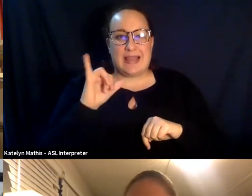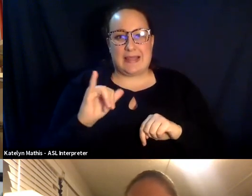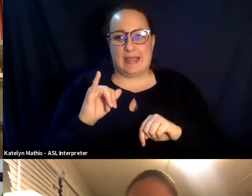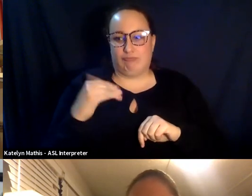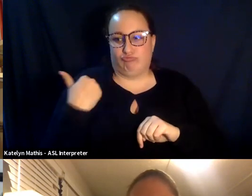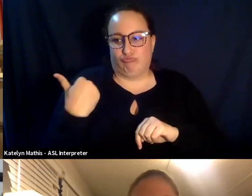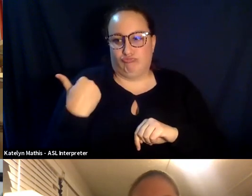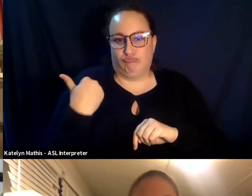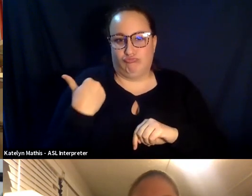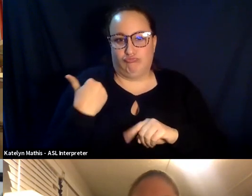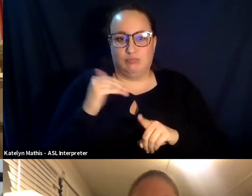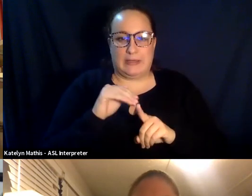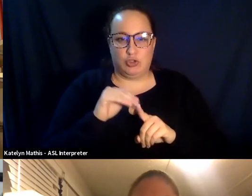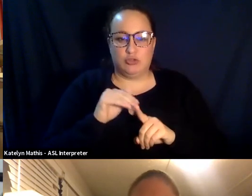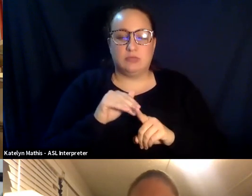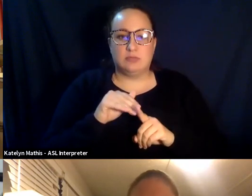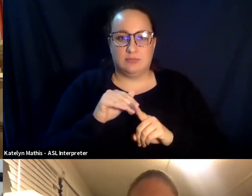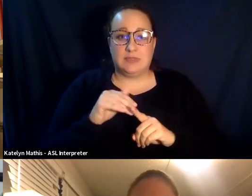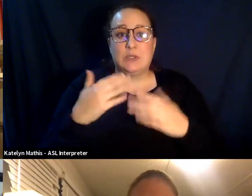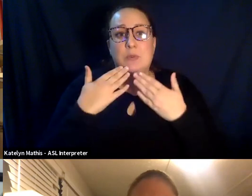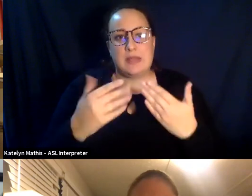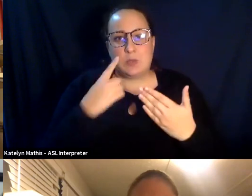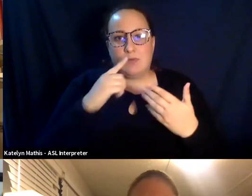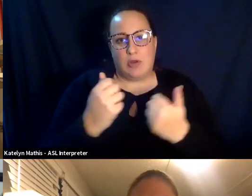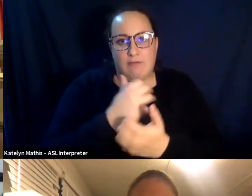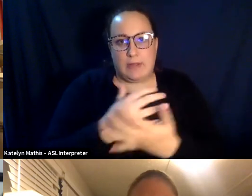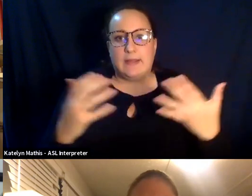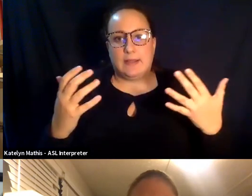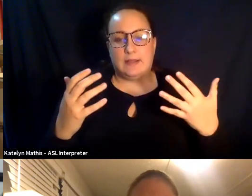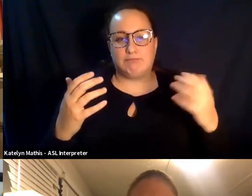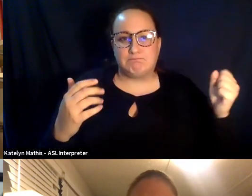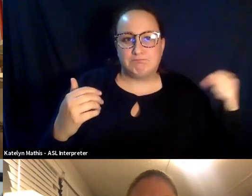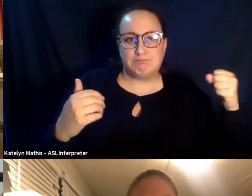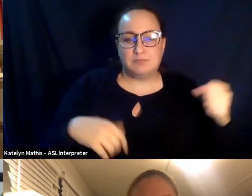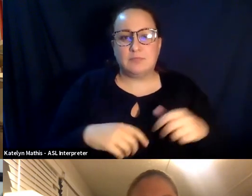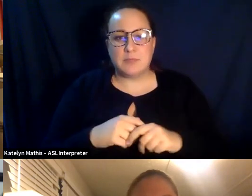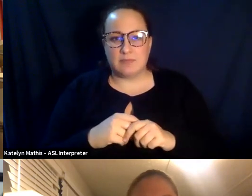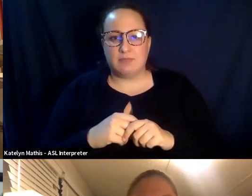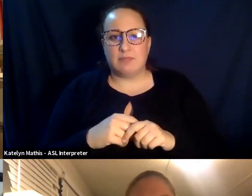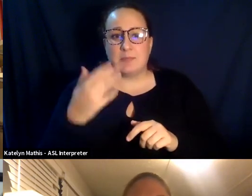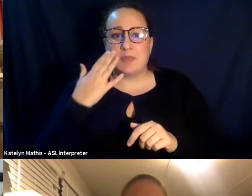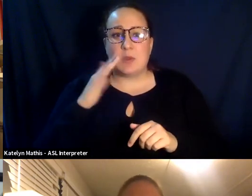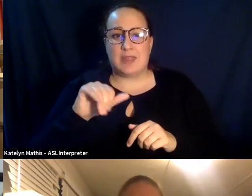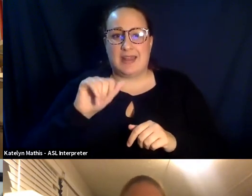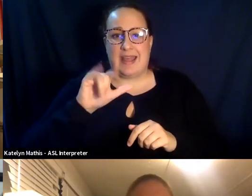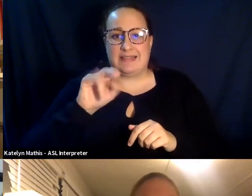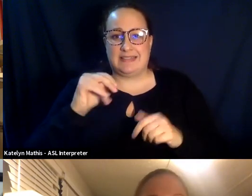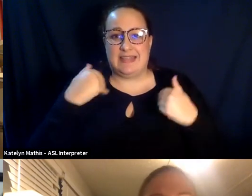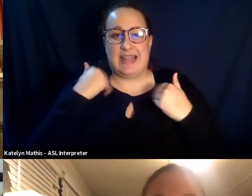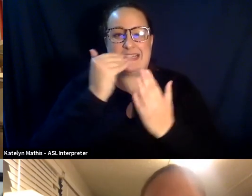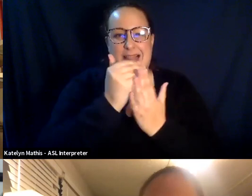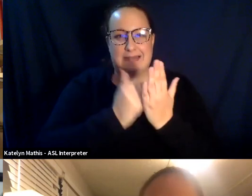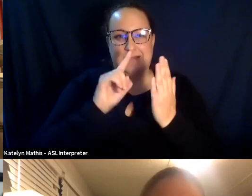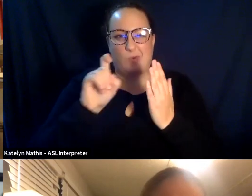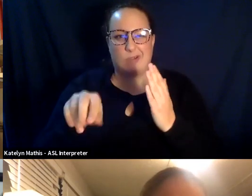reminder. And so thank you for all of this. And I know Allison has a list of the questions